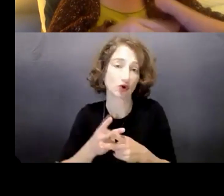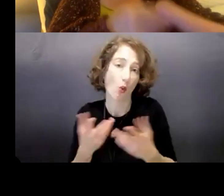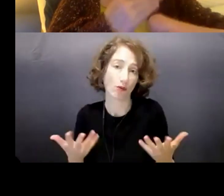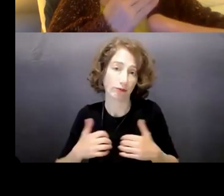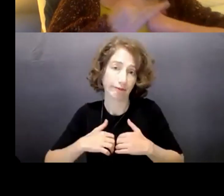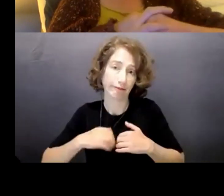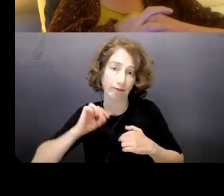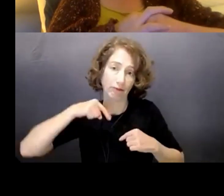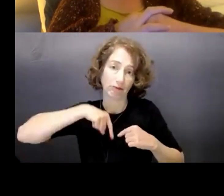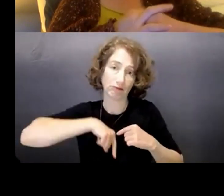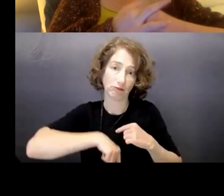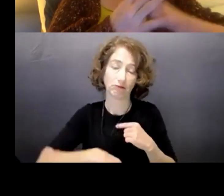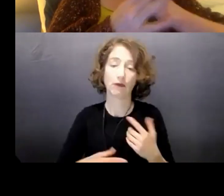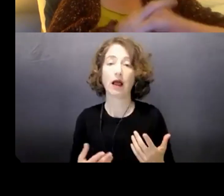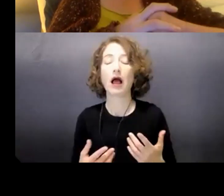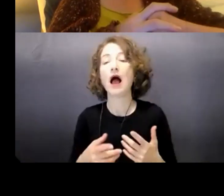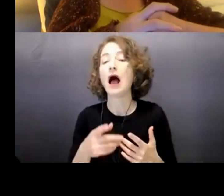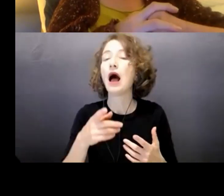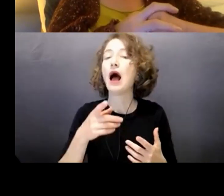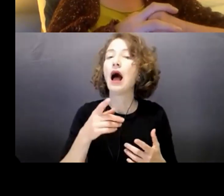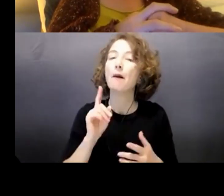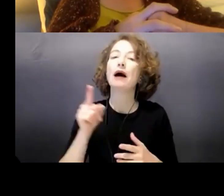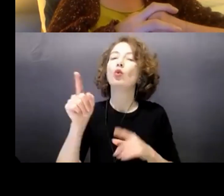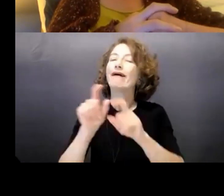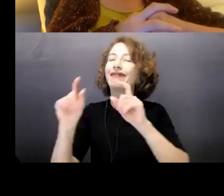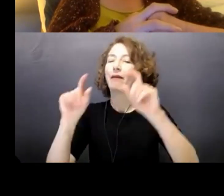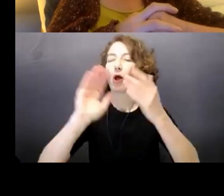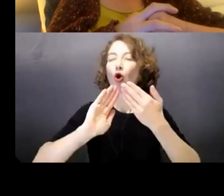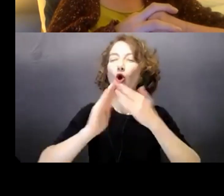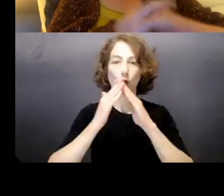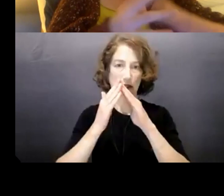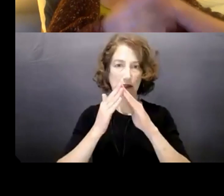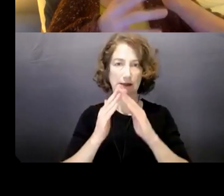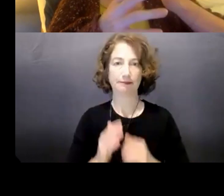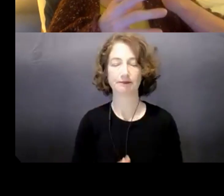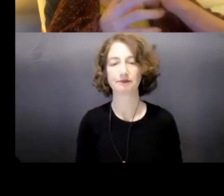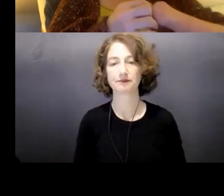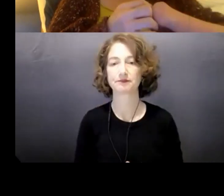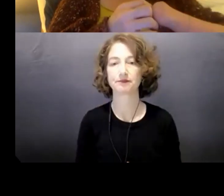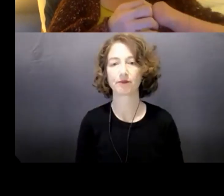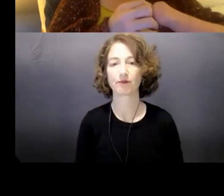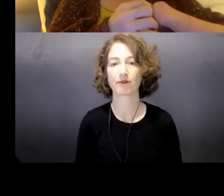When you talk about community, I think that's something that